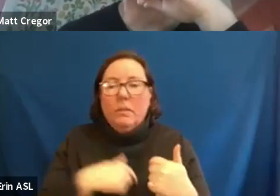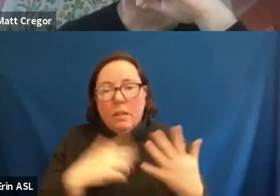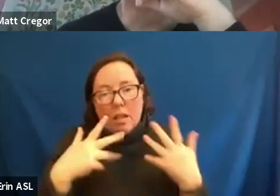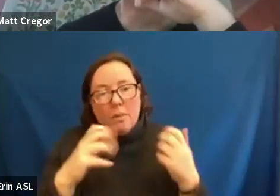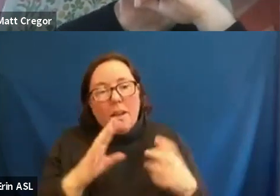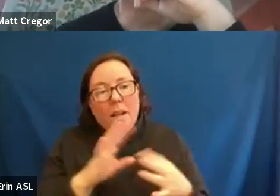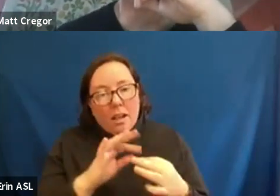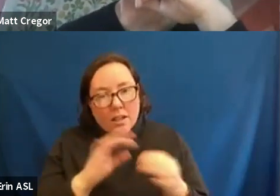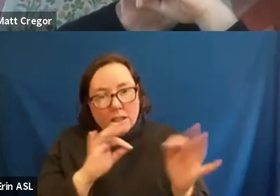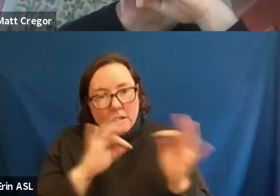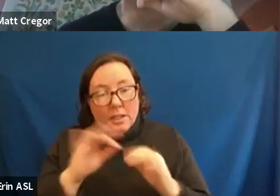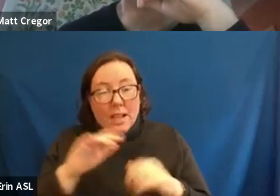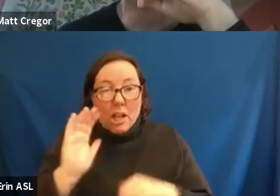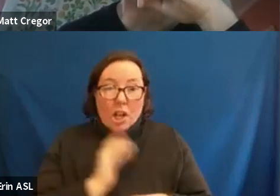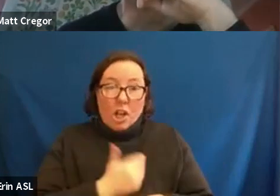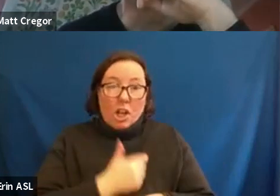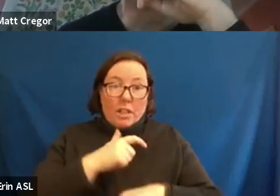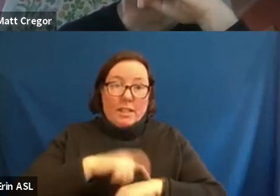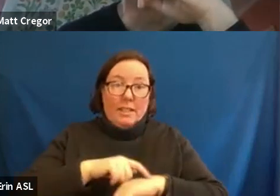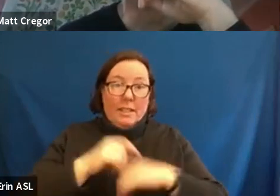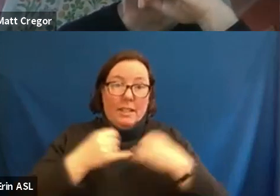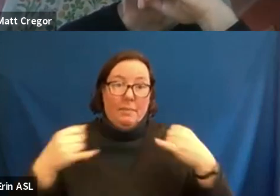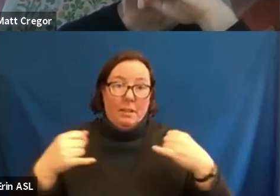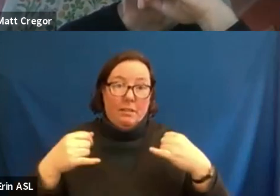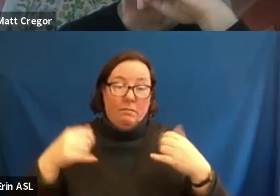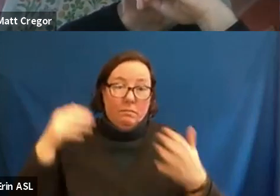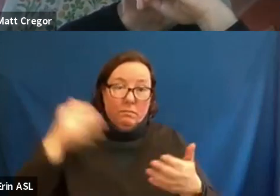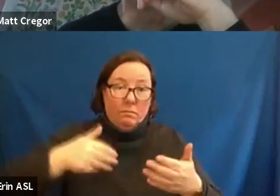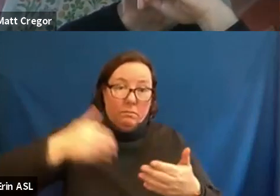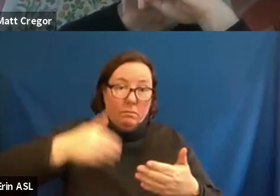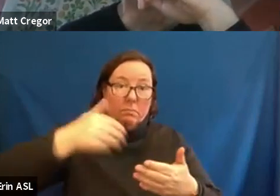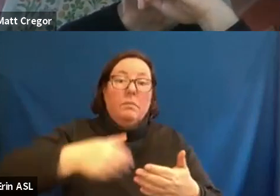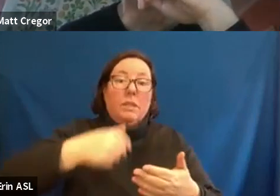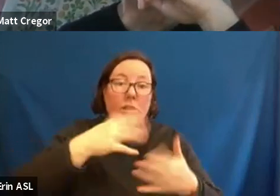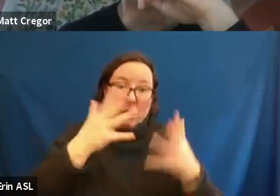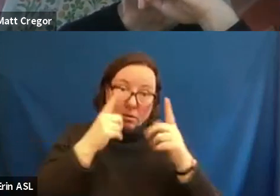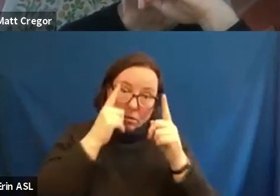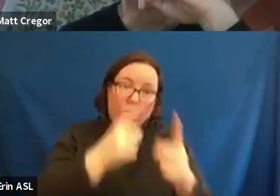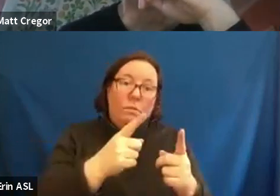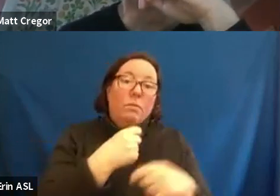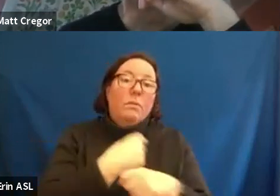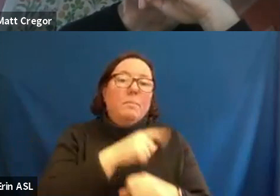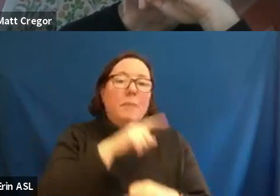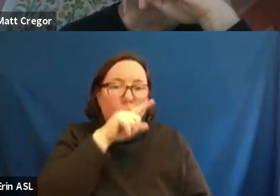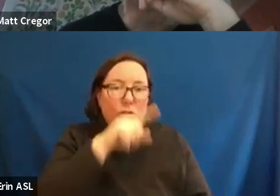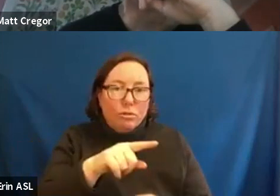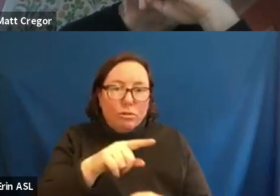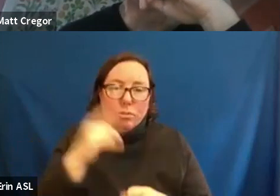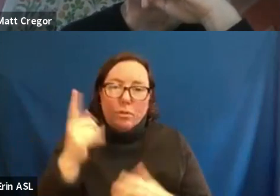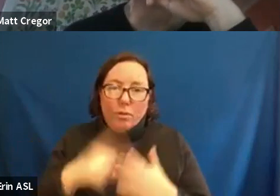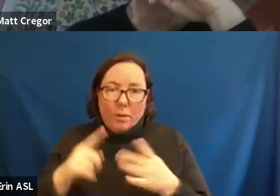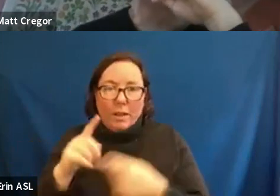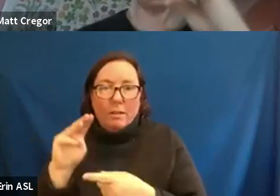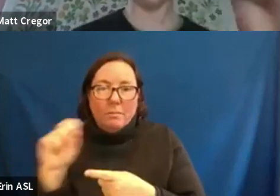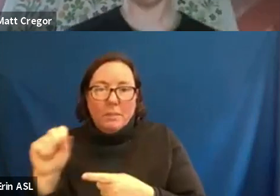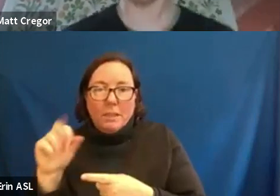the timeline we've established is to ensure what both Ms. Roberts